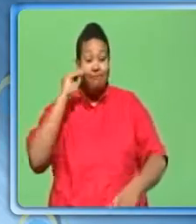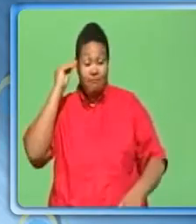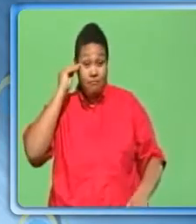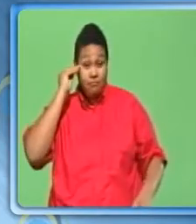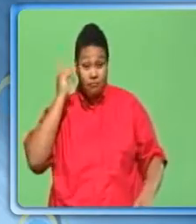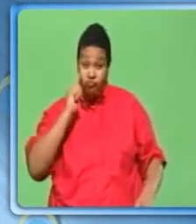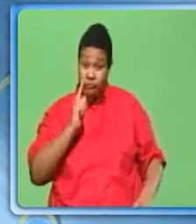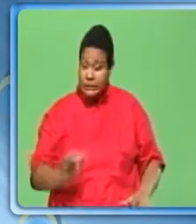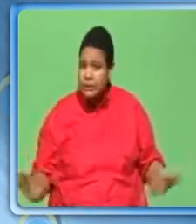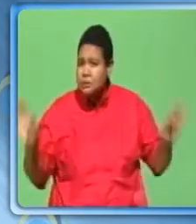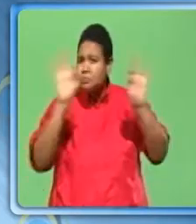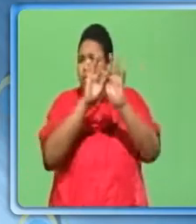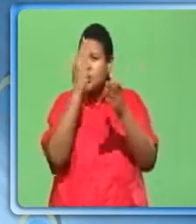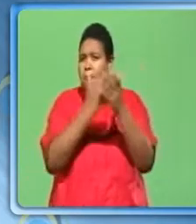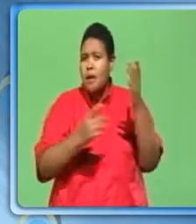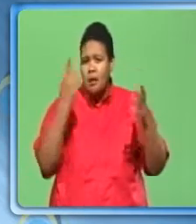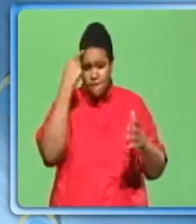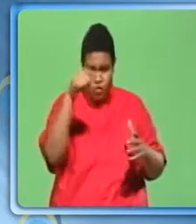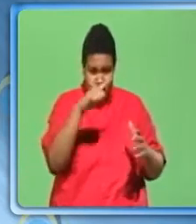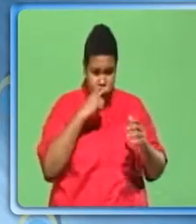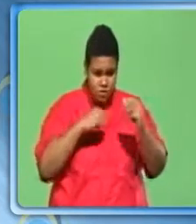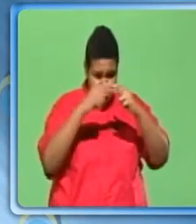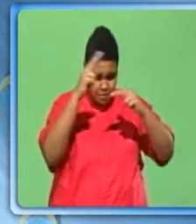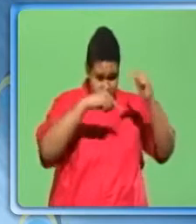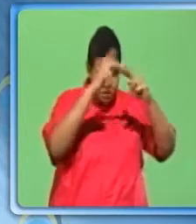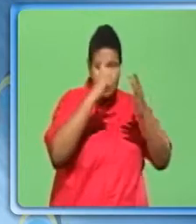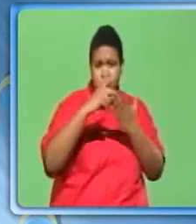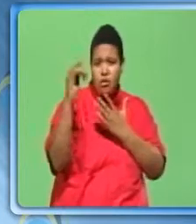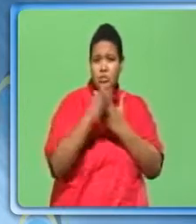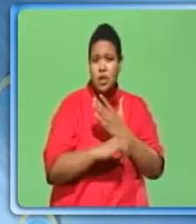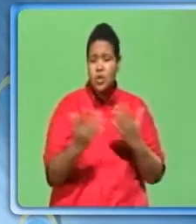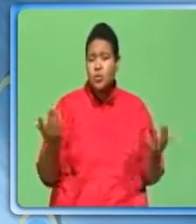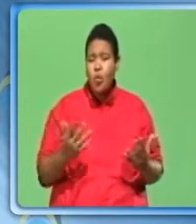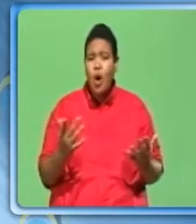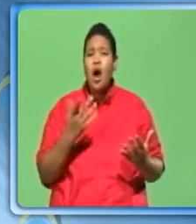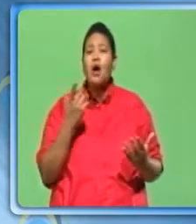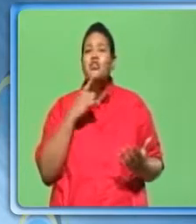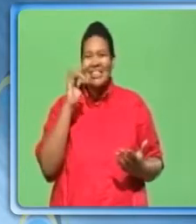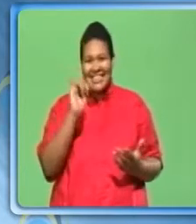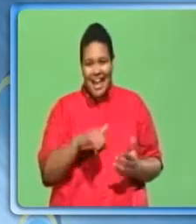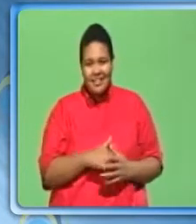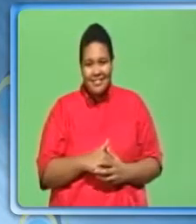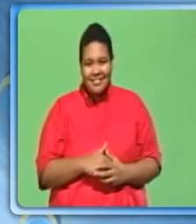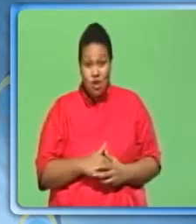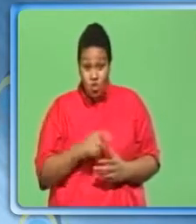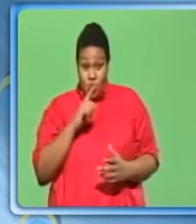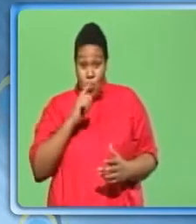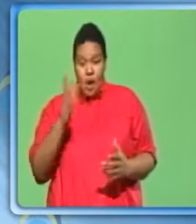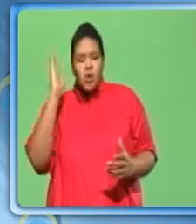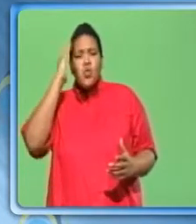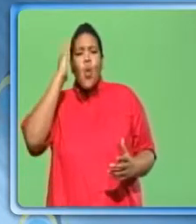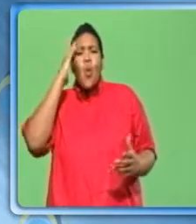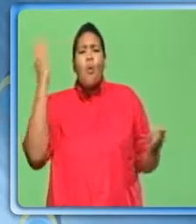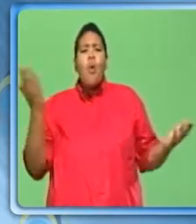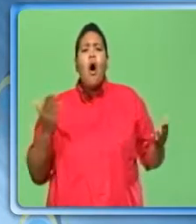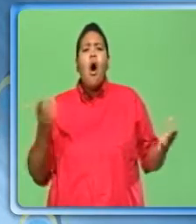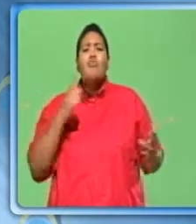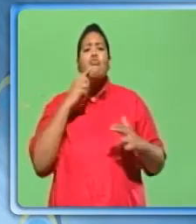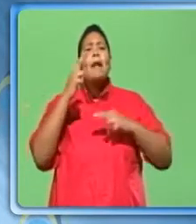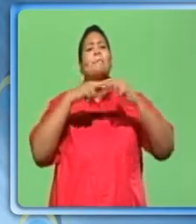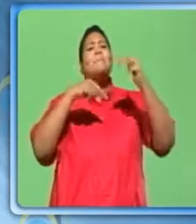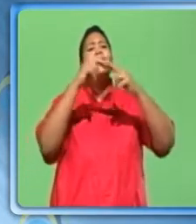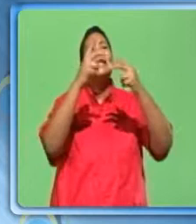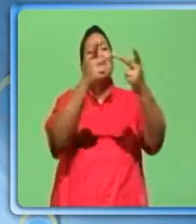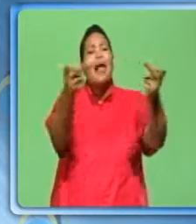of the essential components for a construction project is the land. This will become known as the building